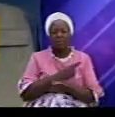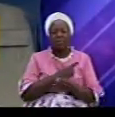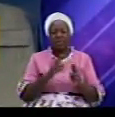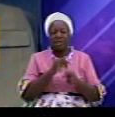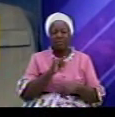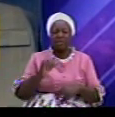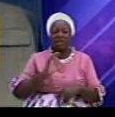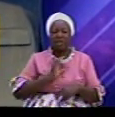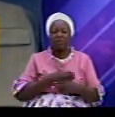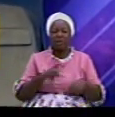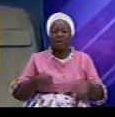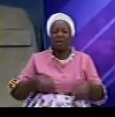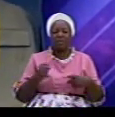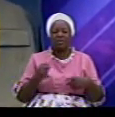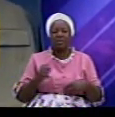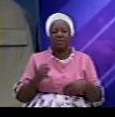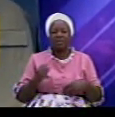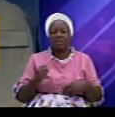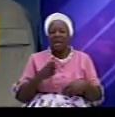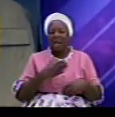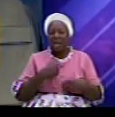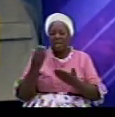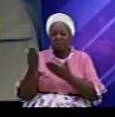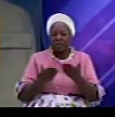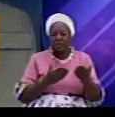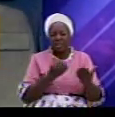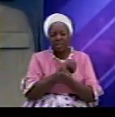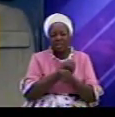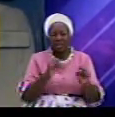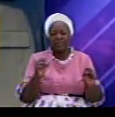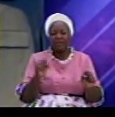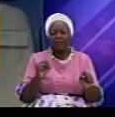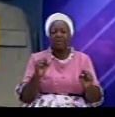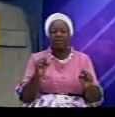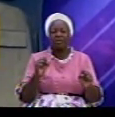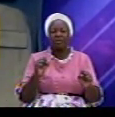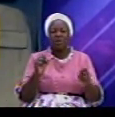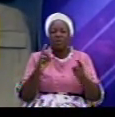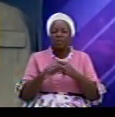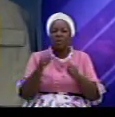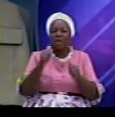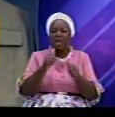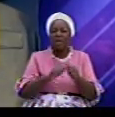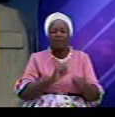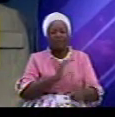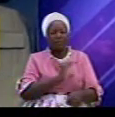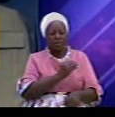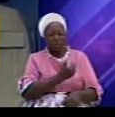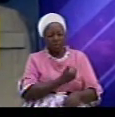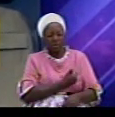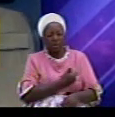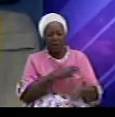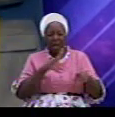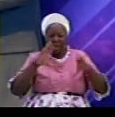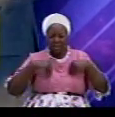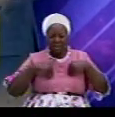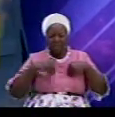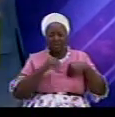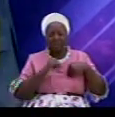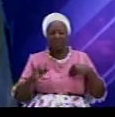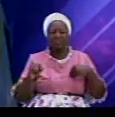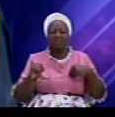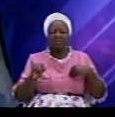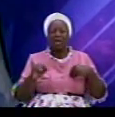lives, and bringing salvation to every soul accepting. I